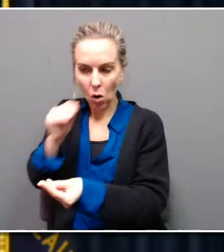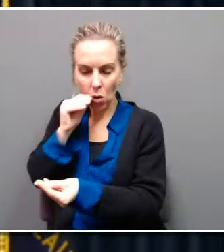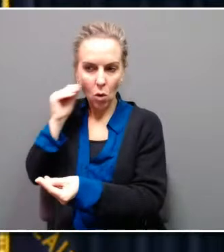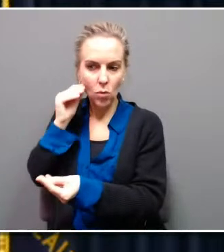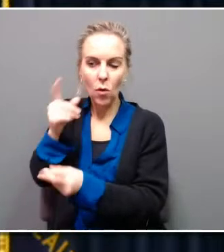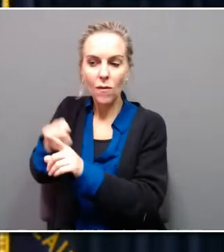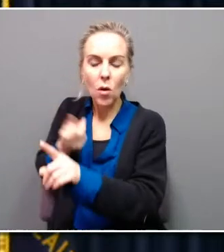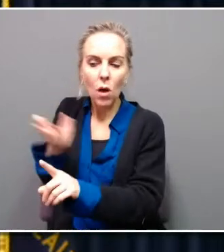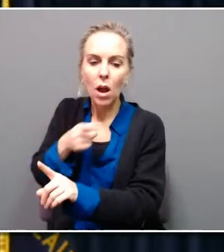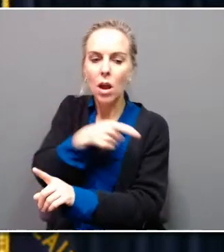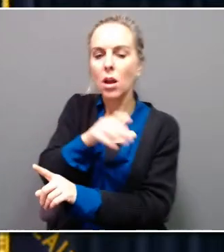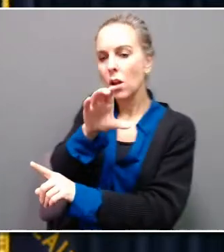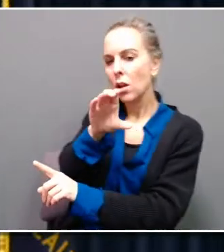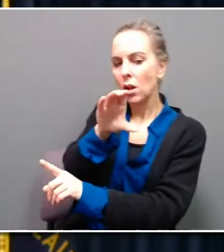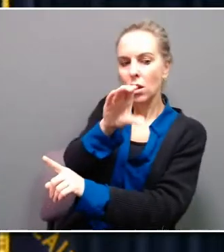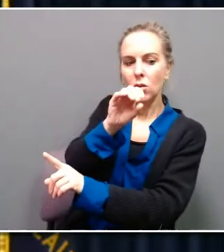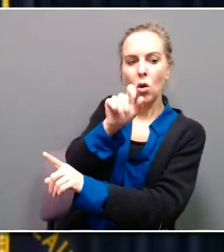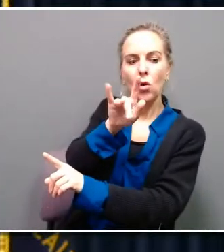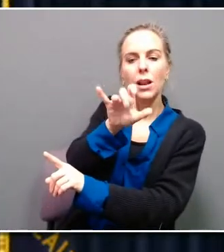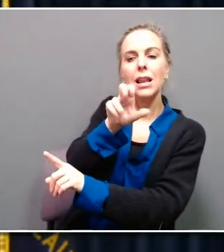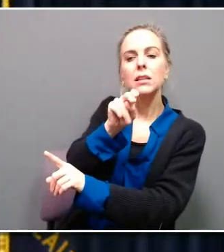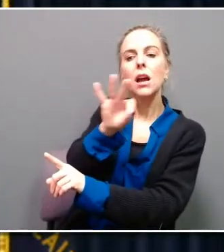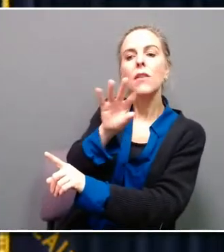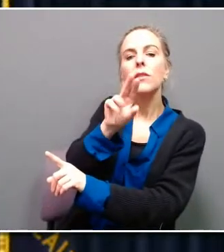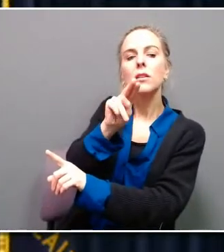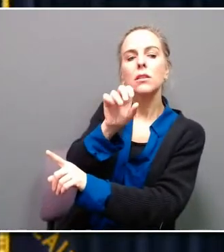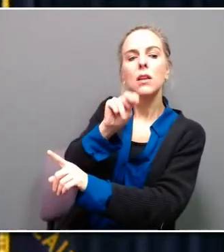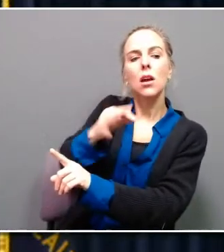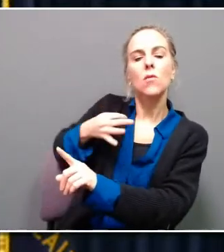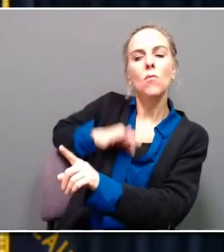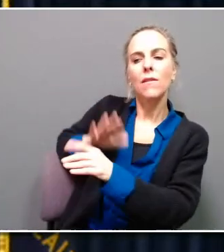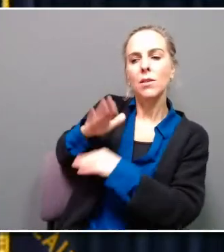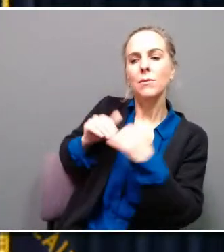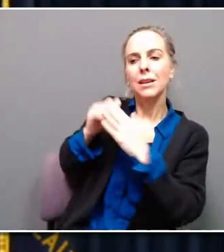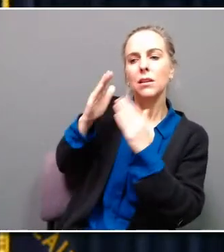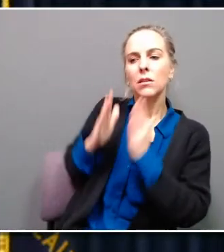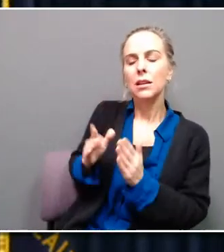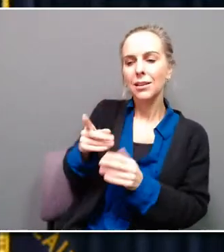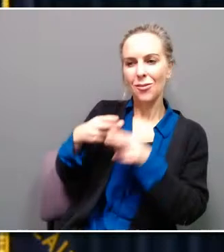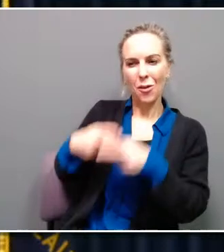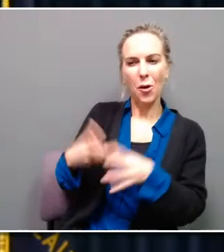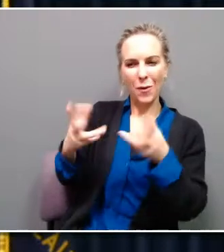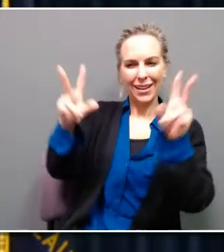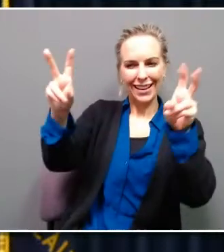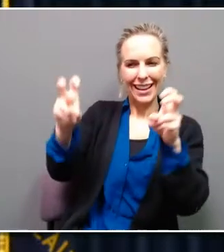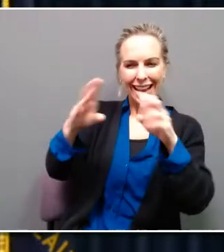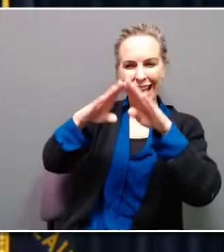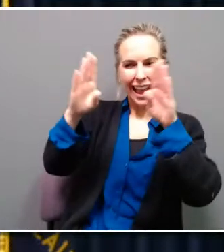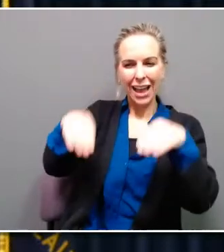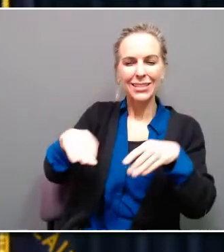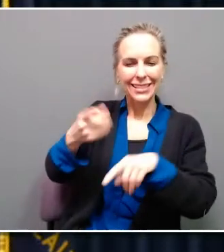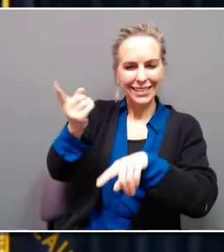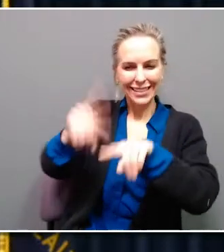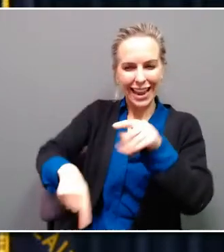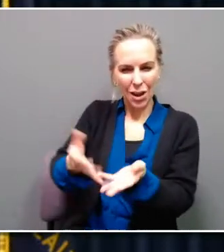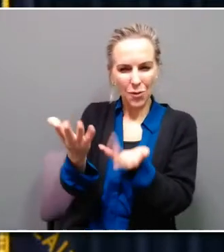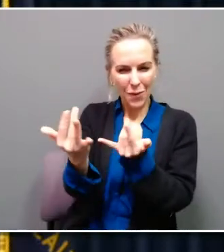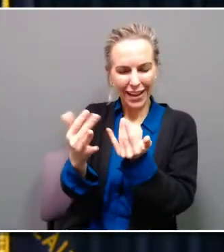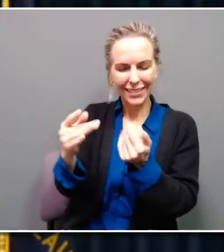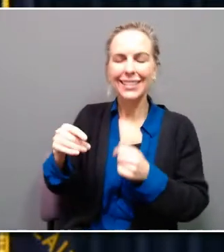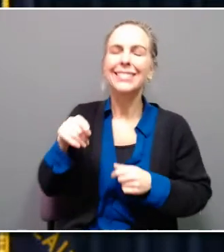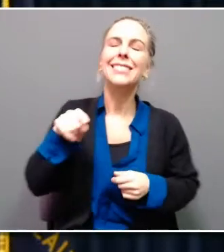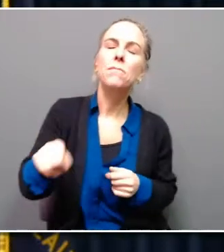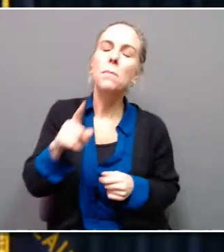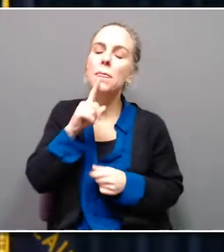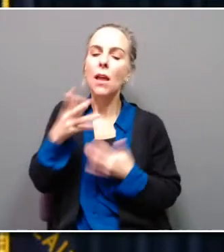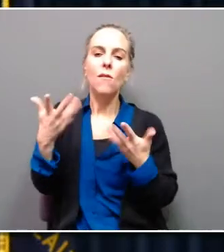of nonprofit builders. They're appropriately named Housing Can't Wait. The Housing Can't Wait partners have already built 34